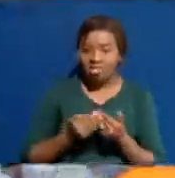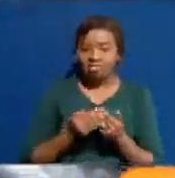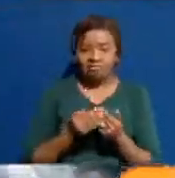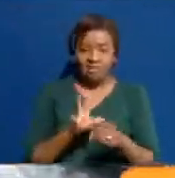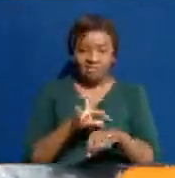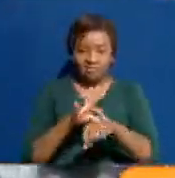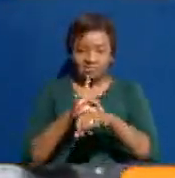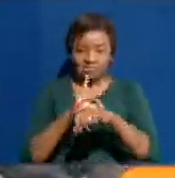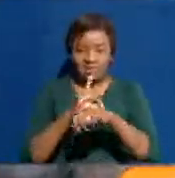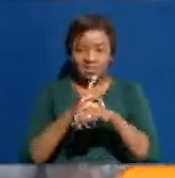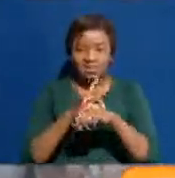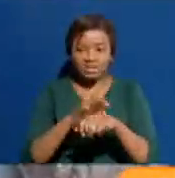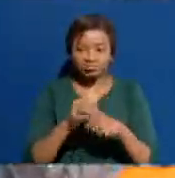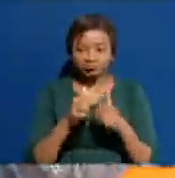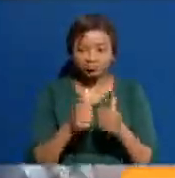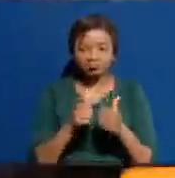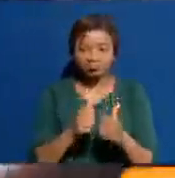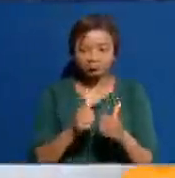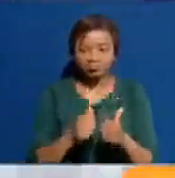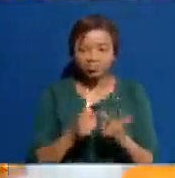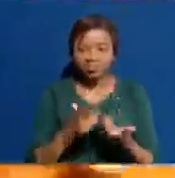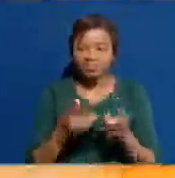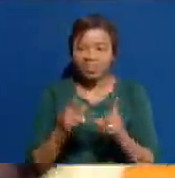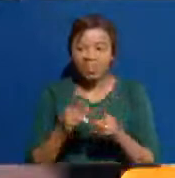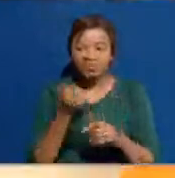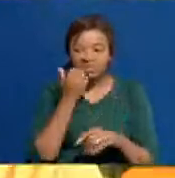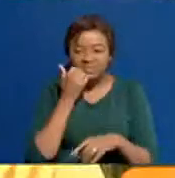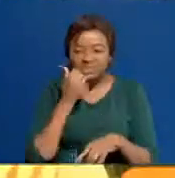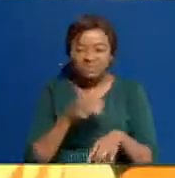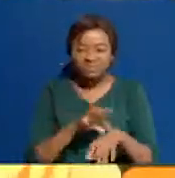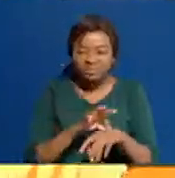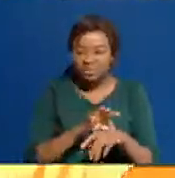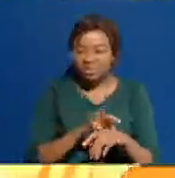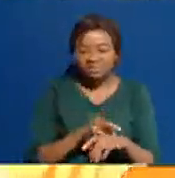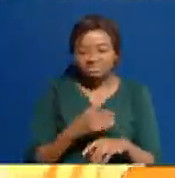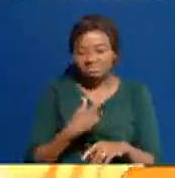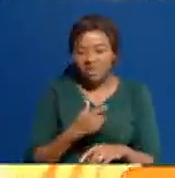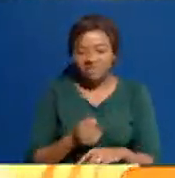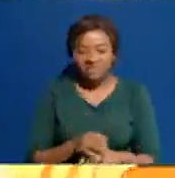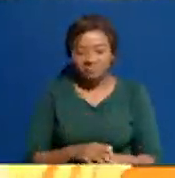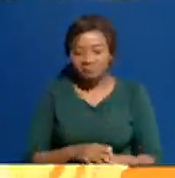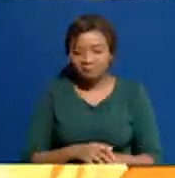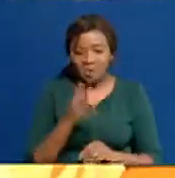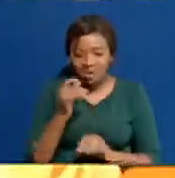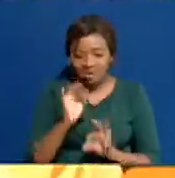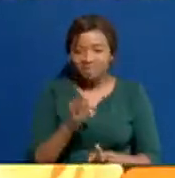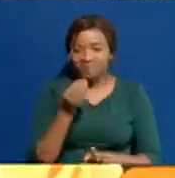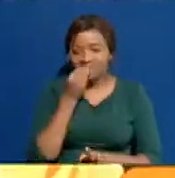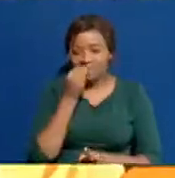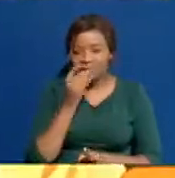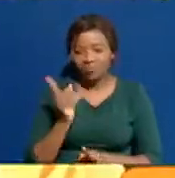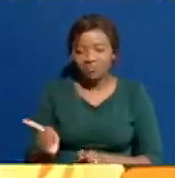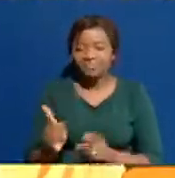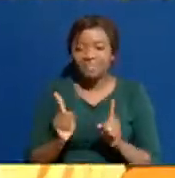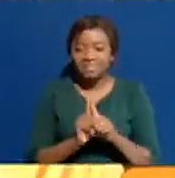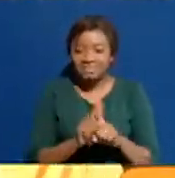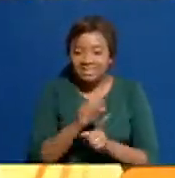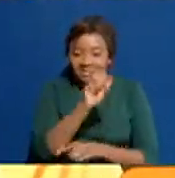kutengeneza ngozi yako ama inazuia pia magonjwa ya ngozi, skin diseases. Pia mbegu ya